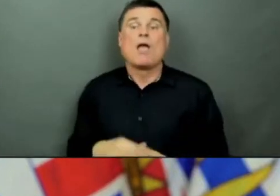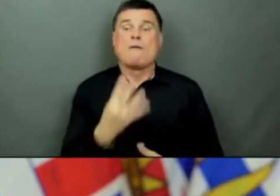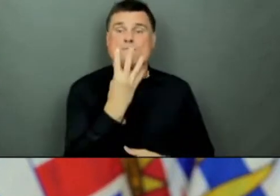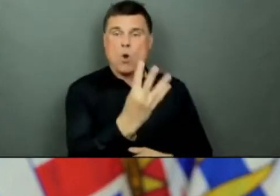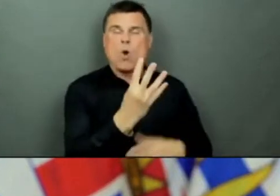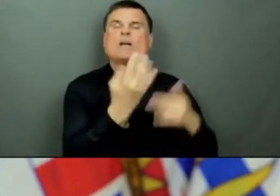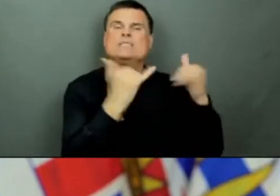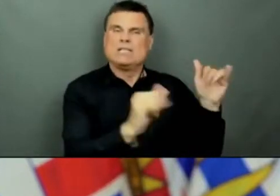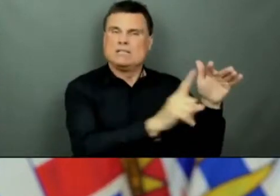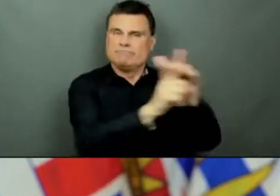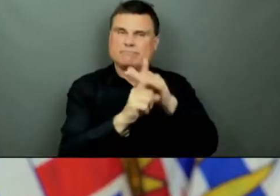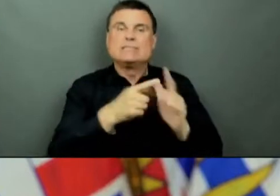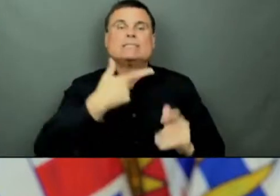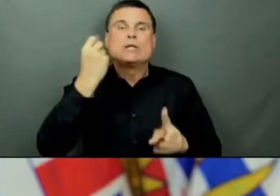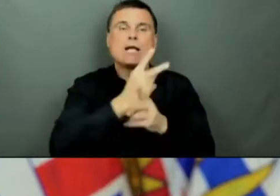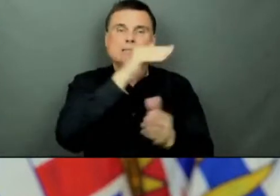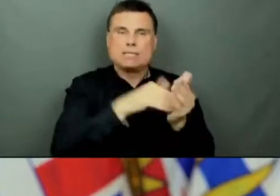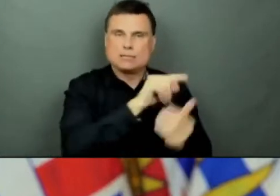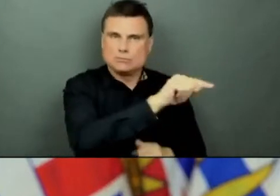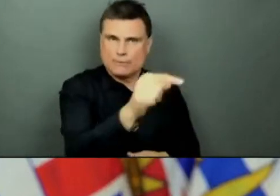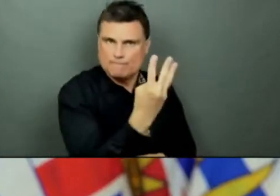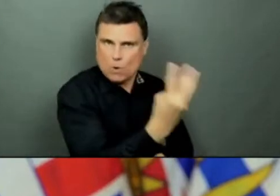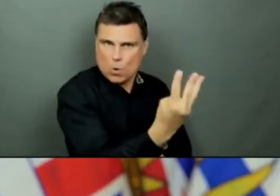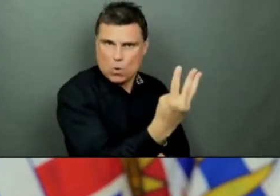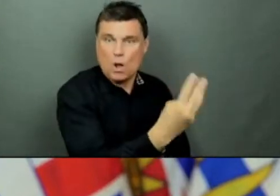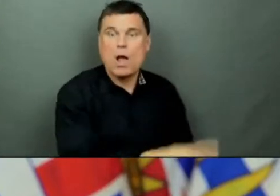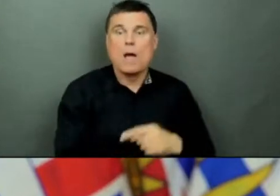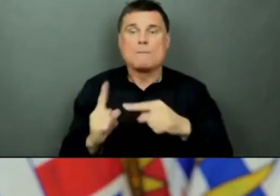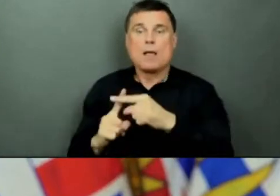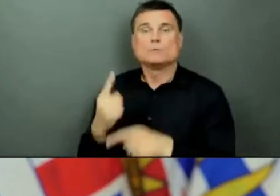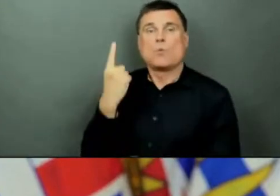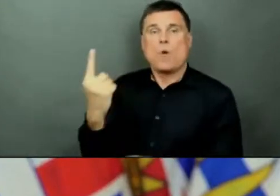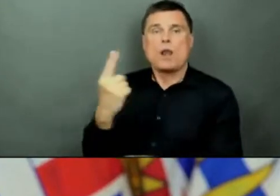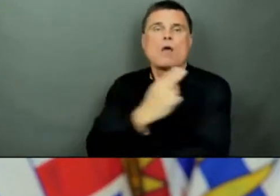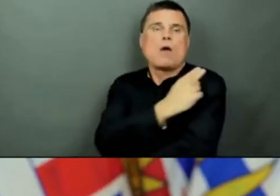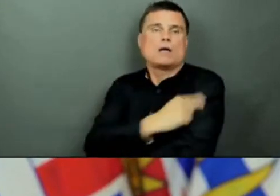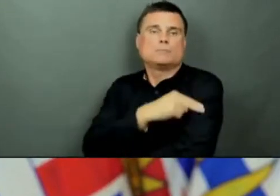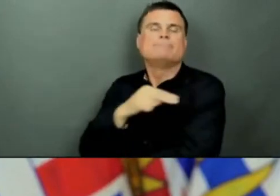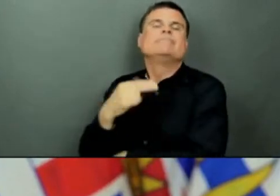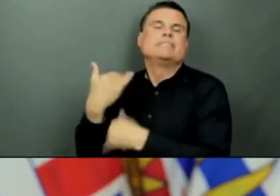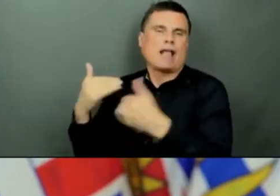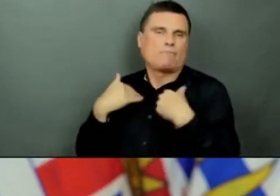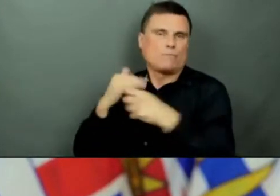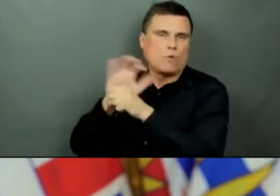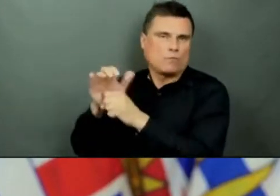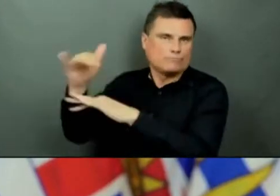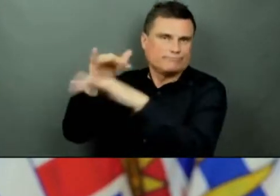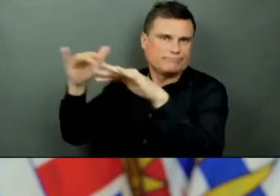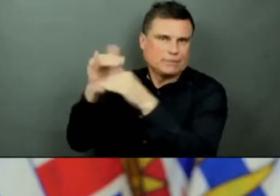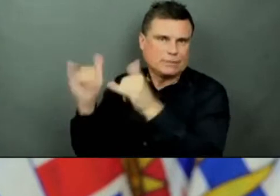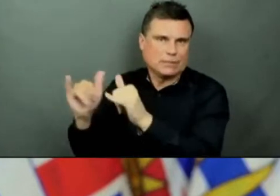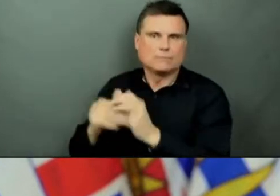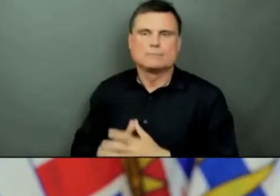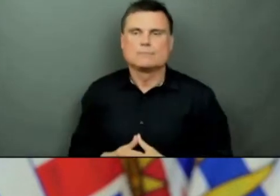outbreaks in assisted living and long-term care homes has been included in our daily reports from the very beginning of this